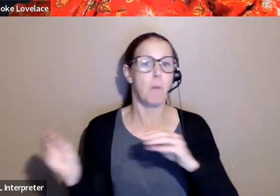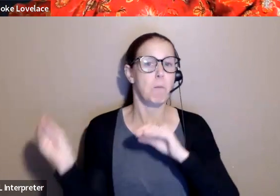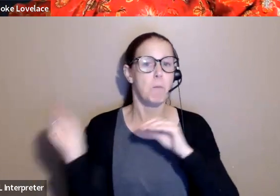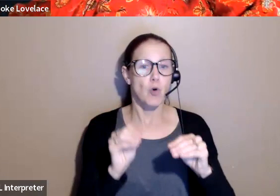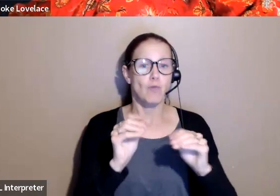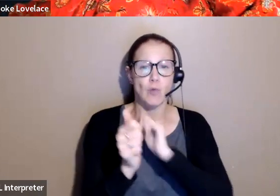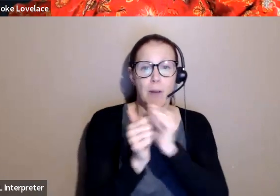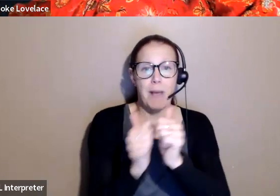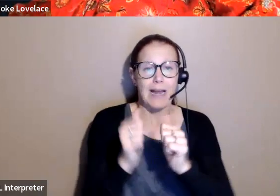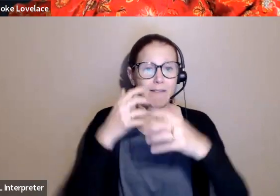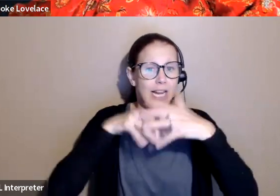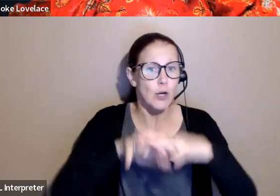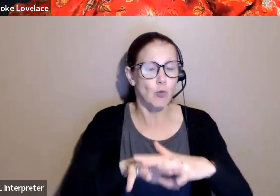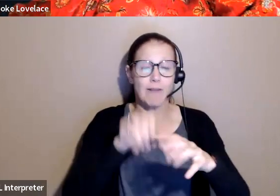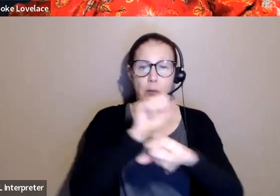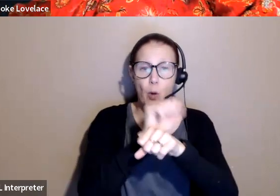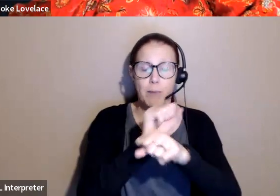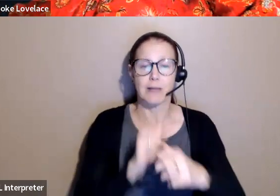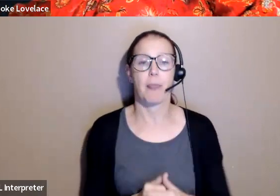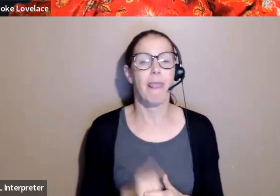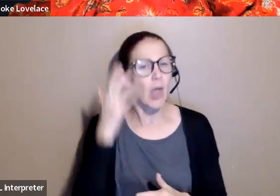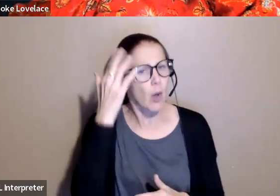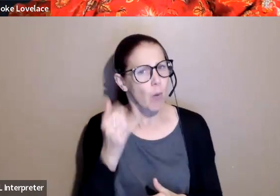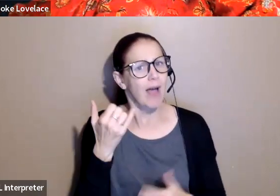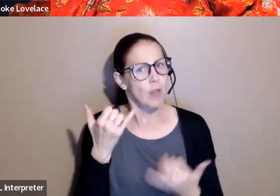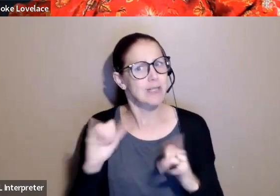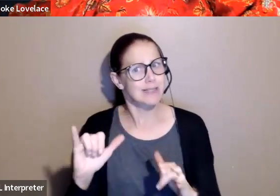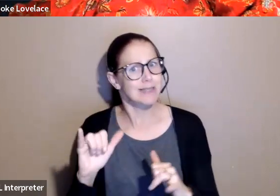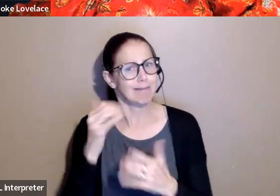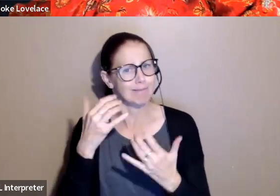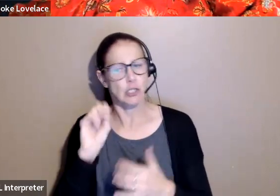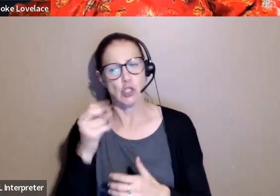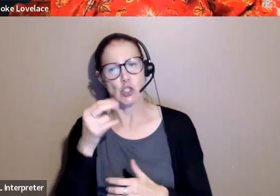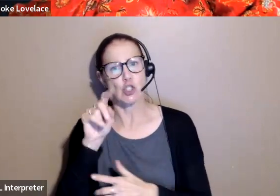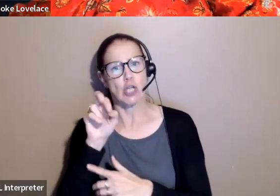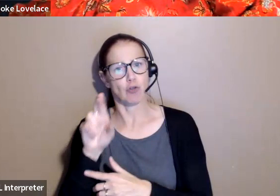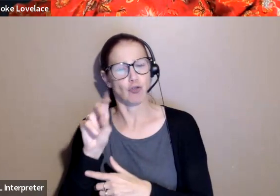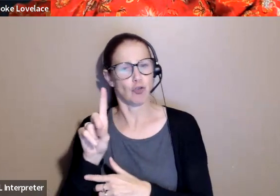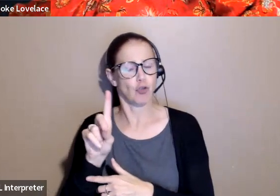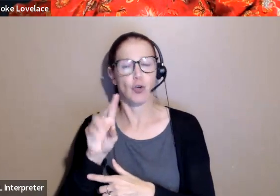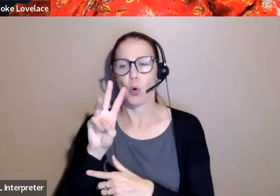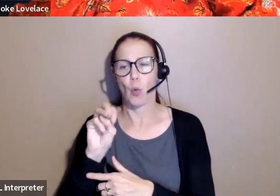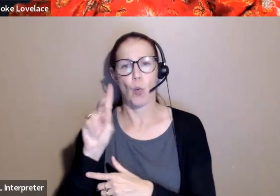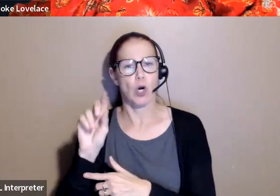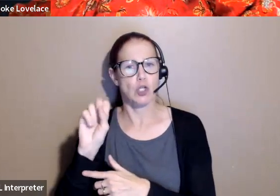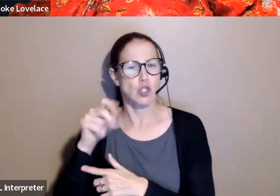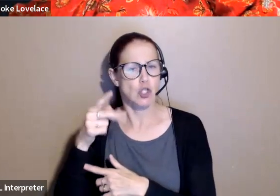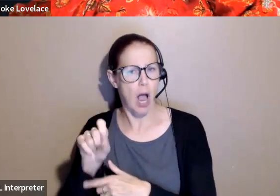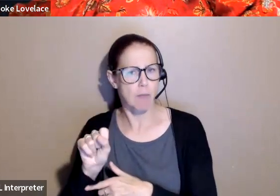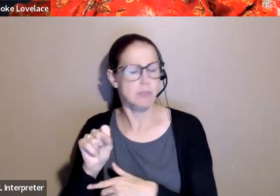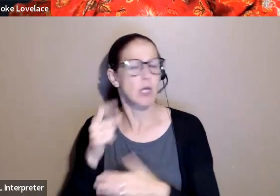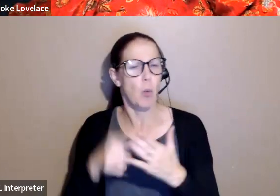integrated employment, and also, why there still are sheltered workshops and what it